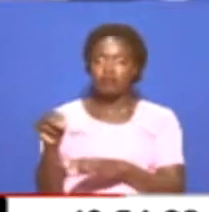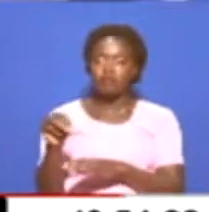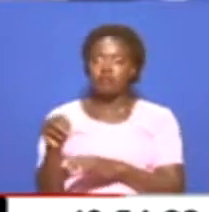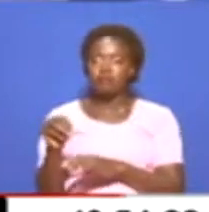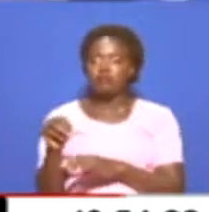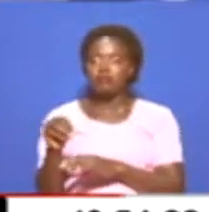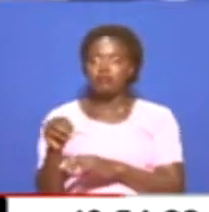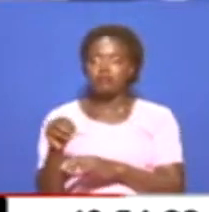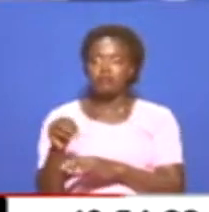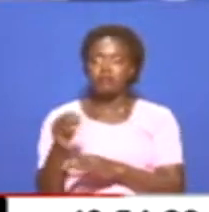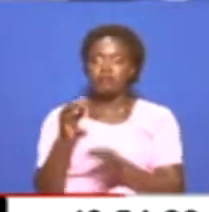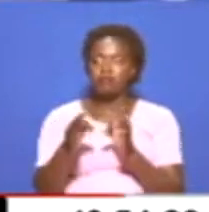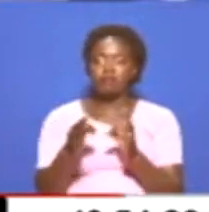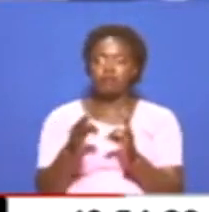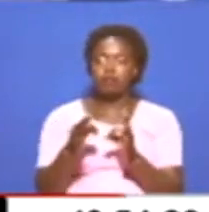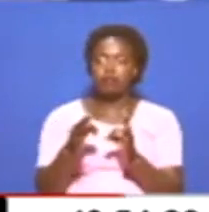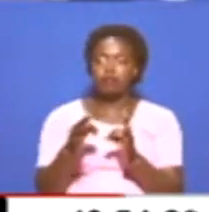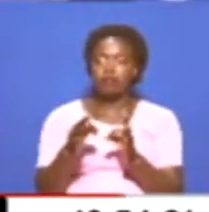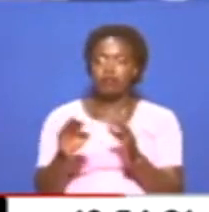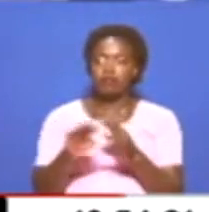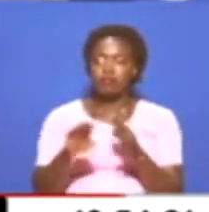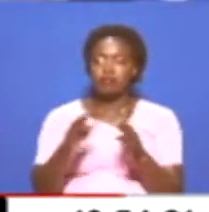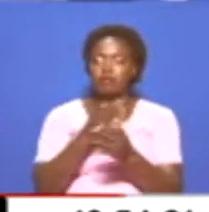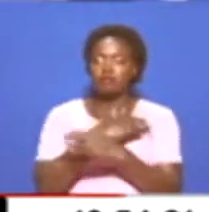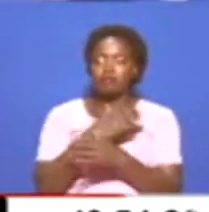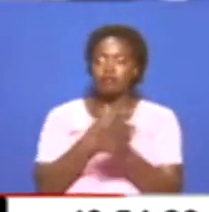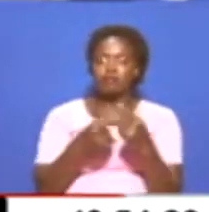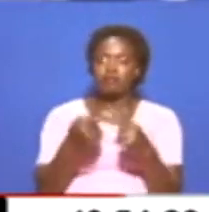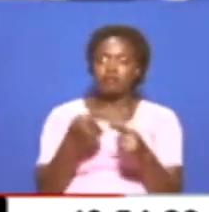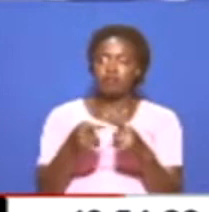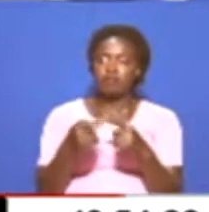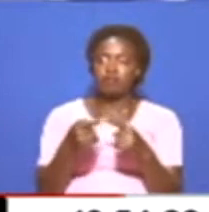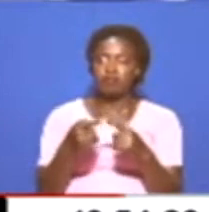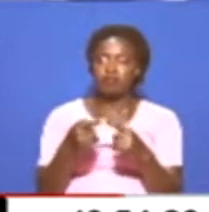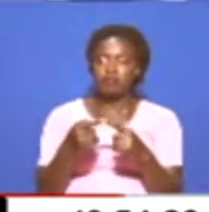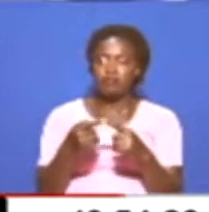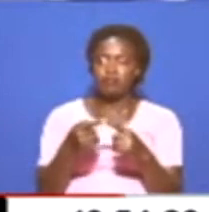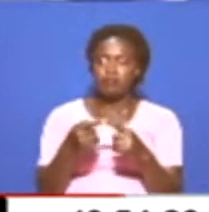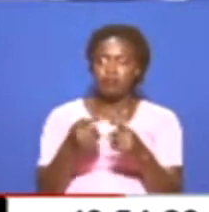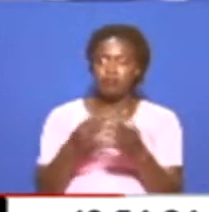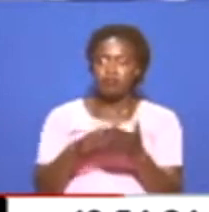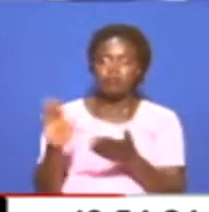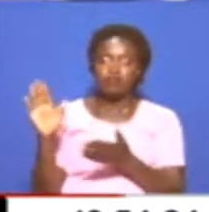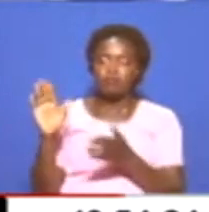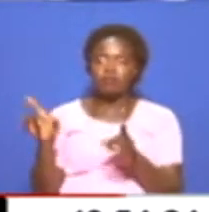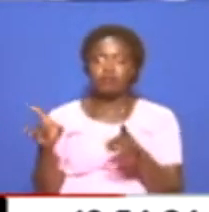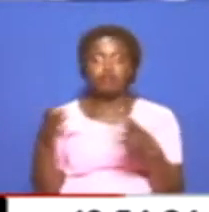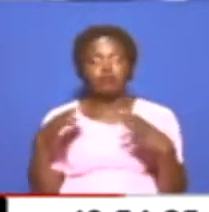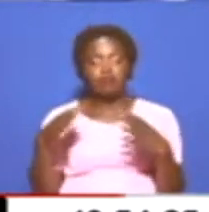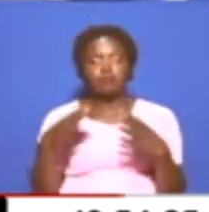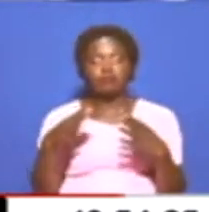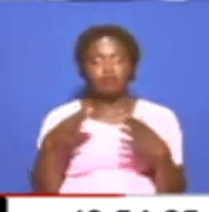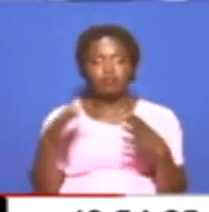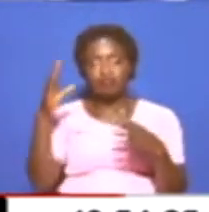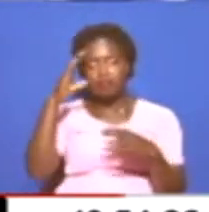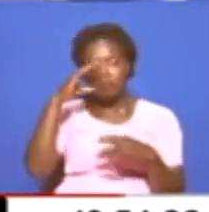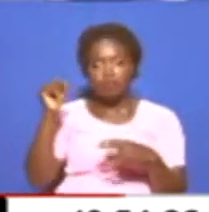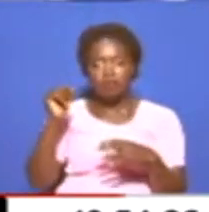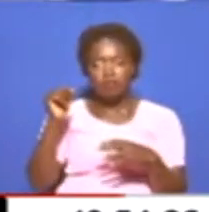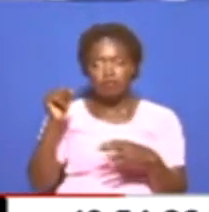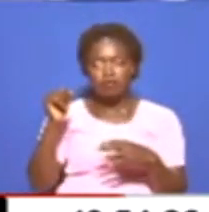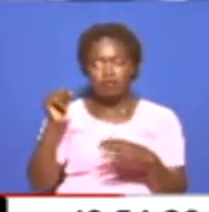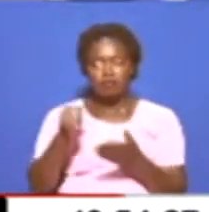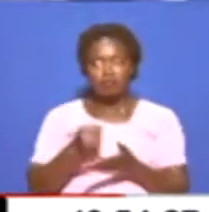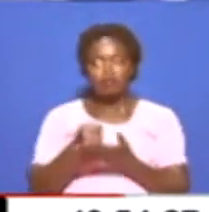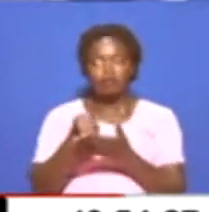you can even betray a friend that comes and swears you in as a people's president, and you cannot even let that man back